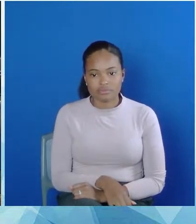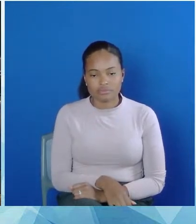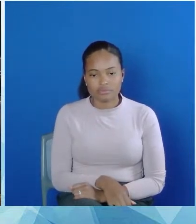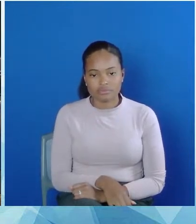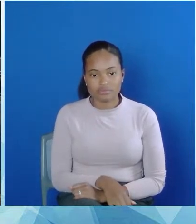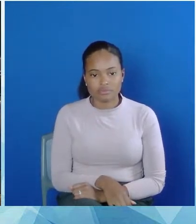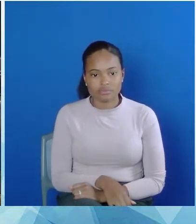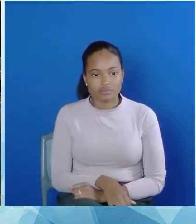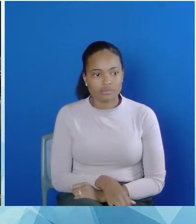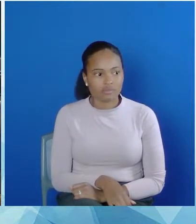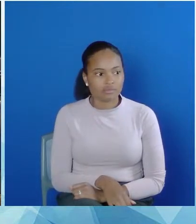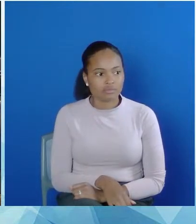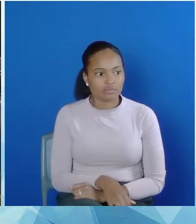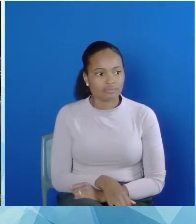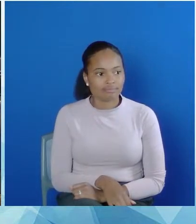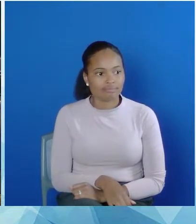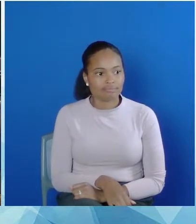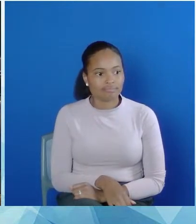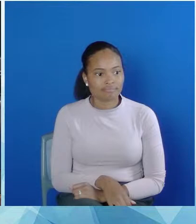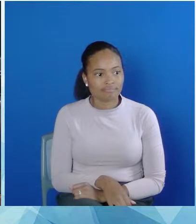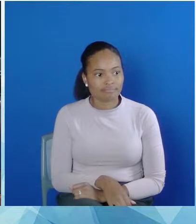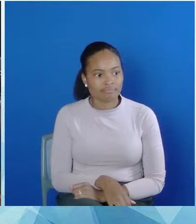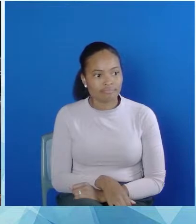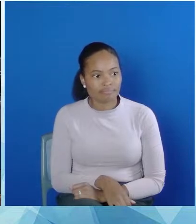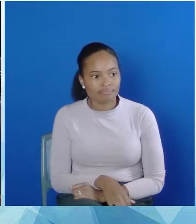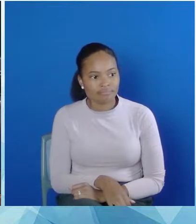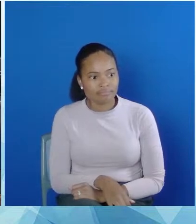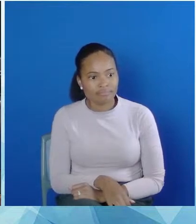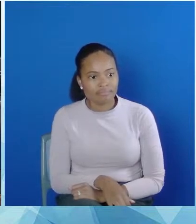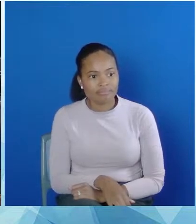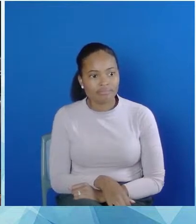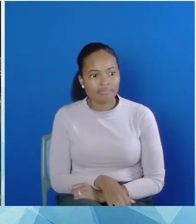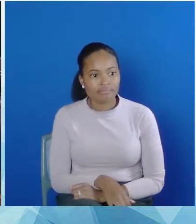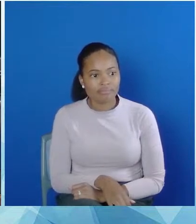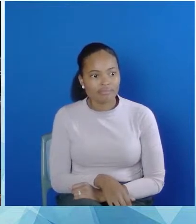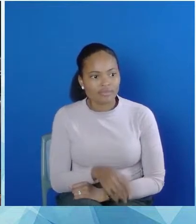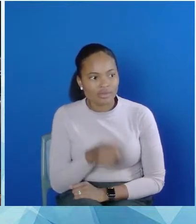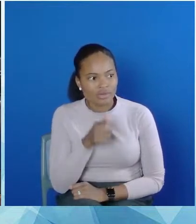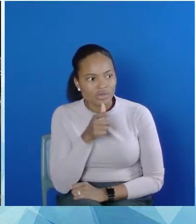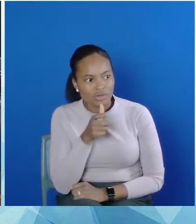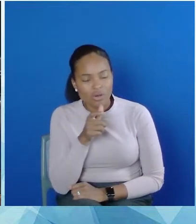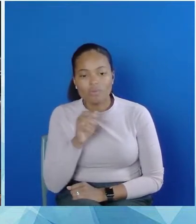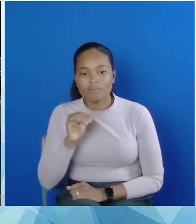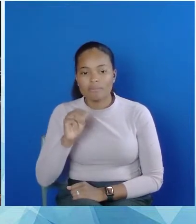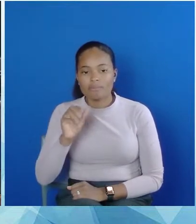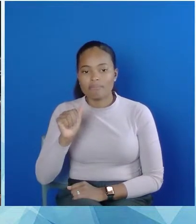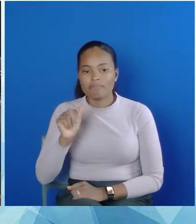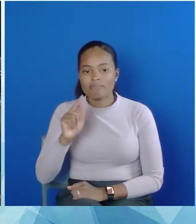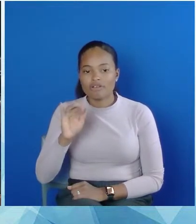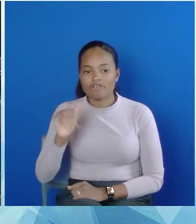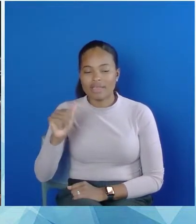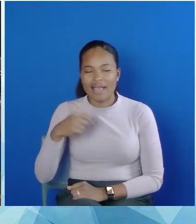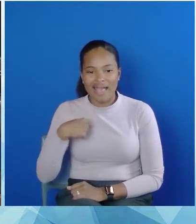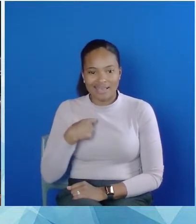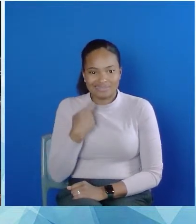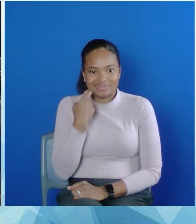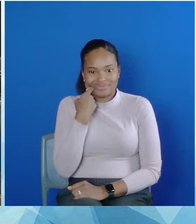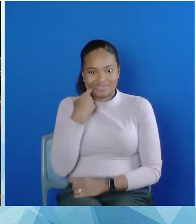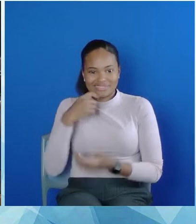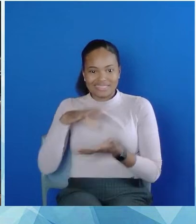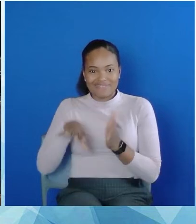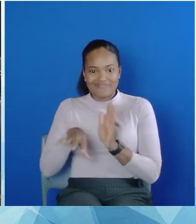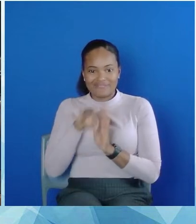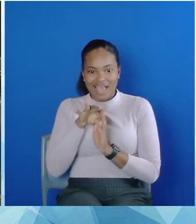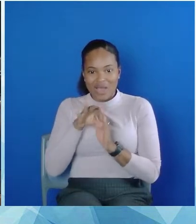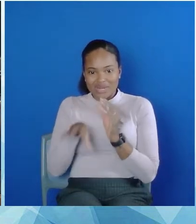I have some additional clarification on the previous policy. I'm so sorry. I just found the additional clarification. Is it too